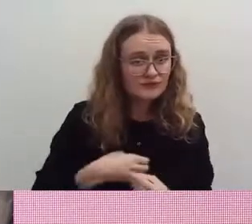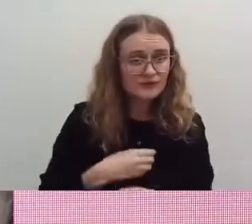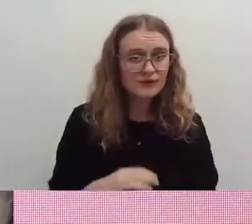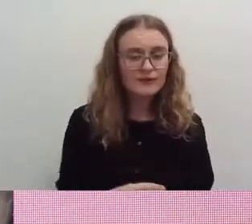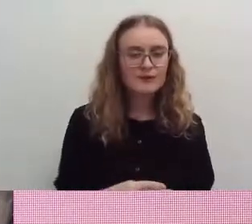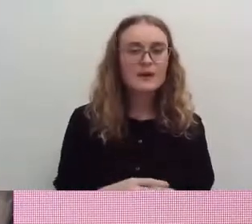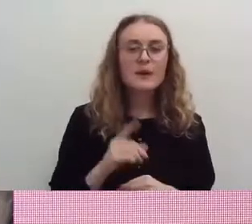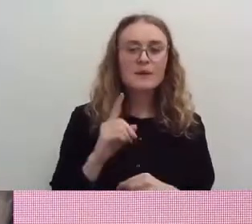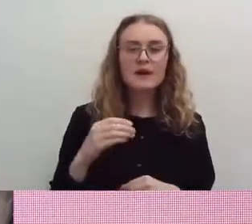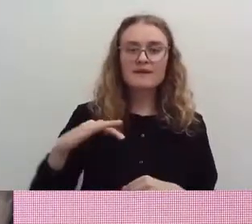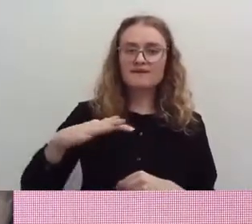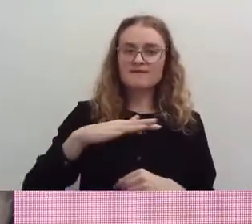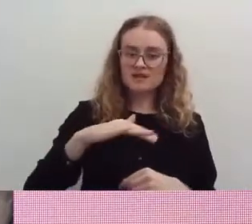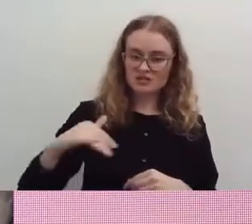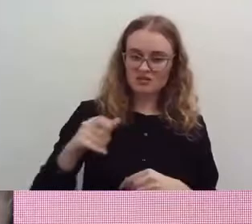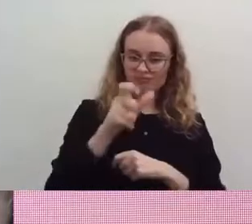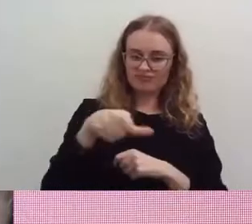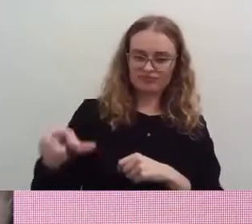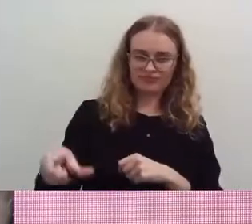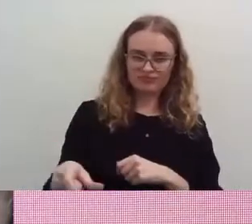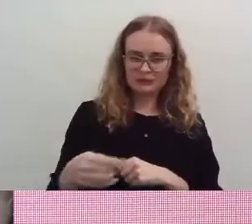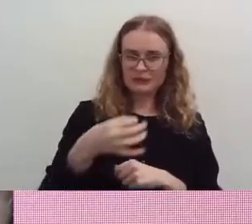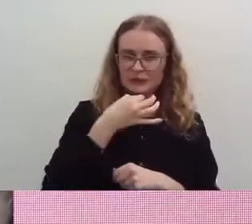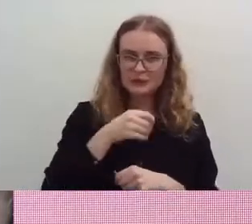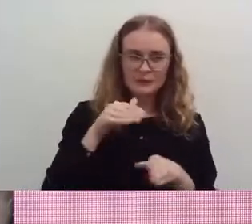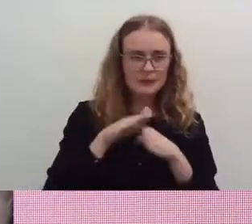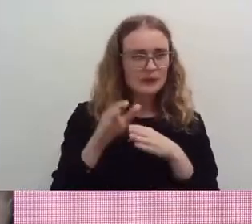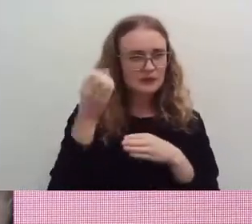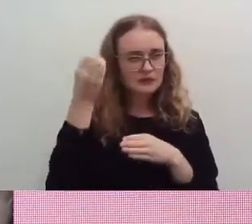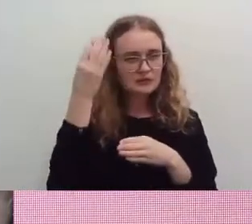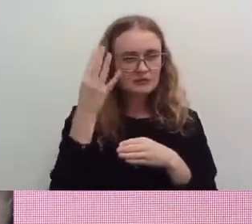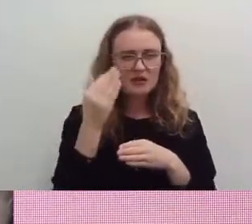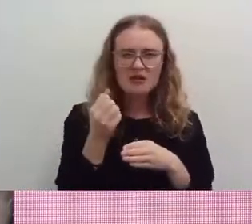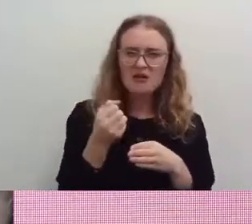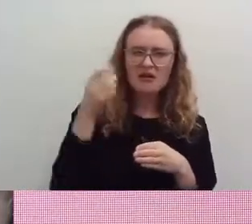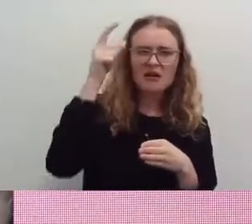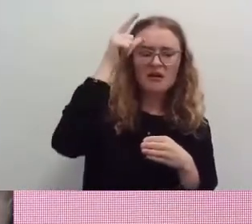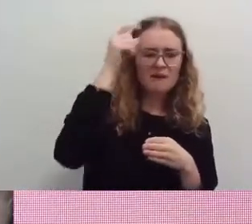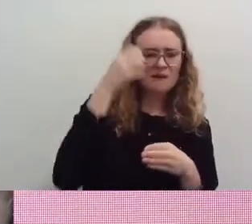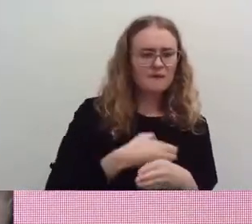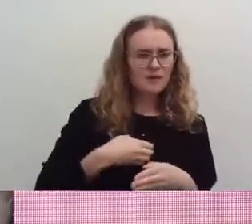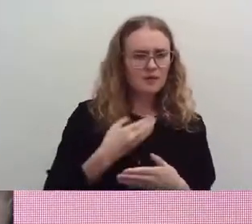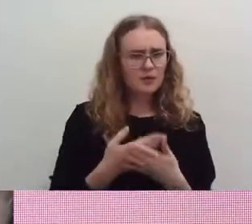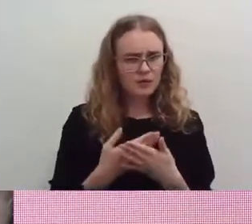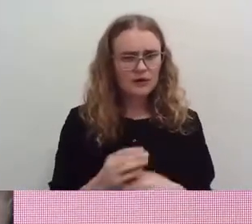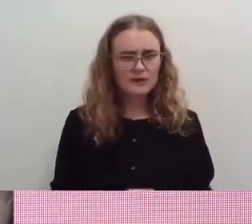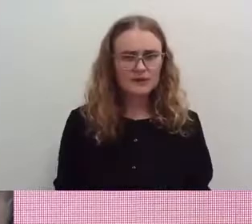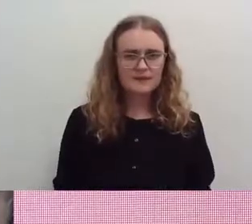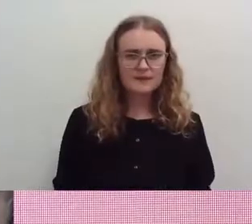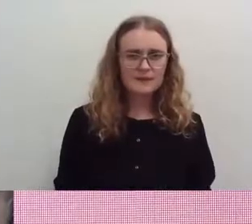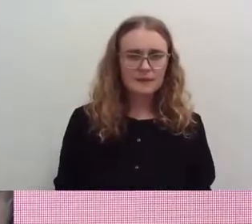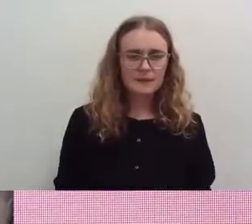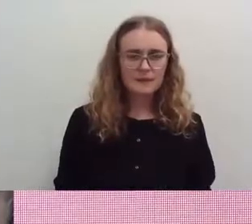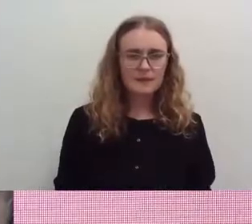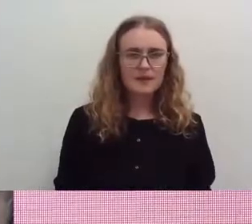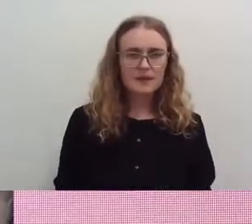other stakeholders in order to impact and shape an inclusive culture that provides a safe environment for children, young people,